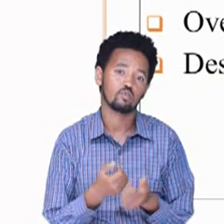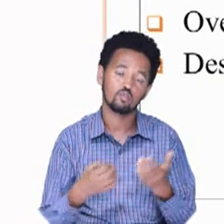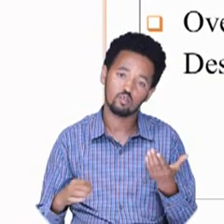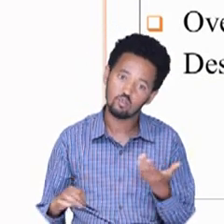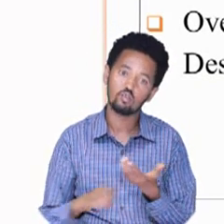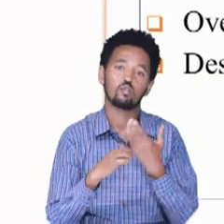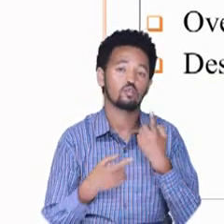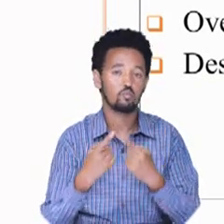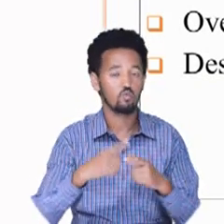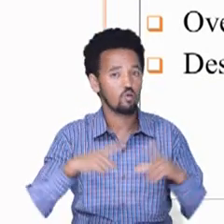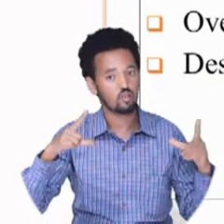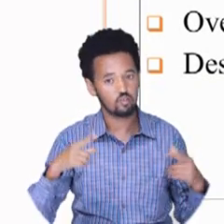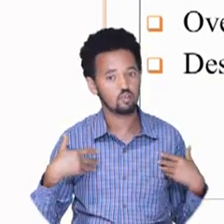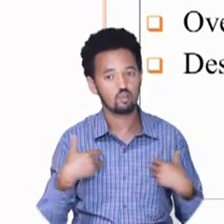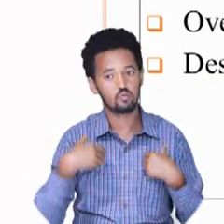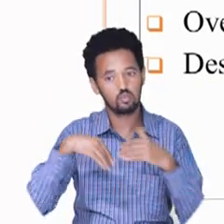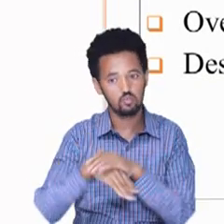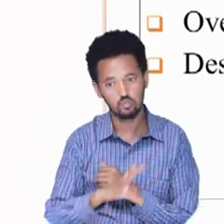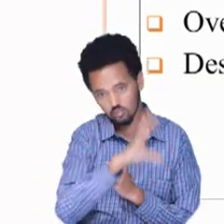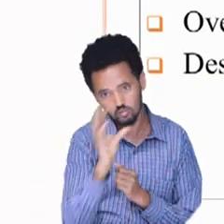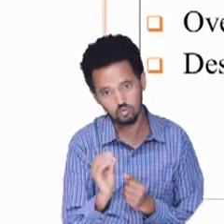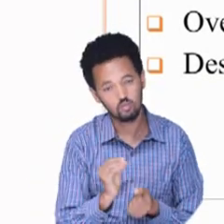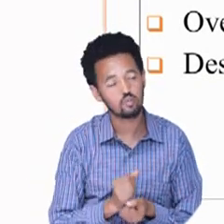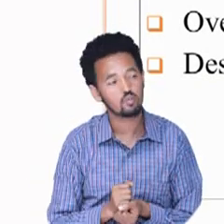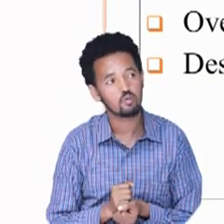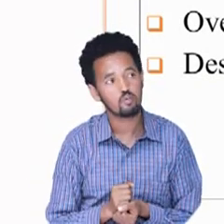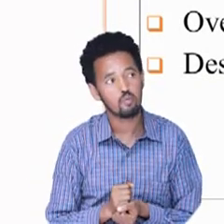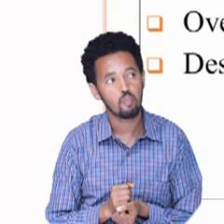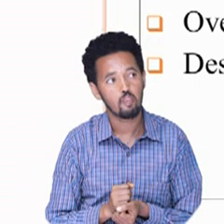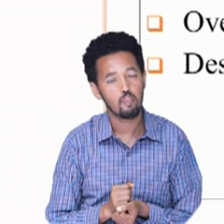affect the wild animal of Africa.